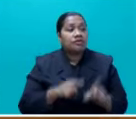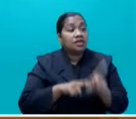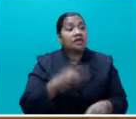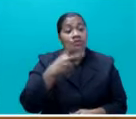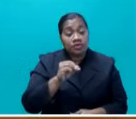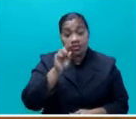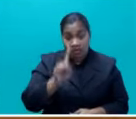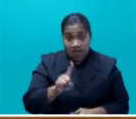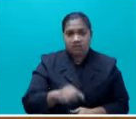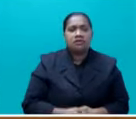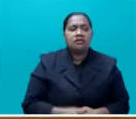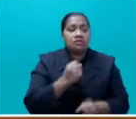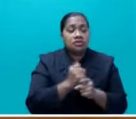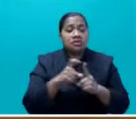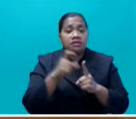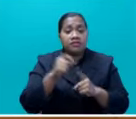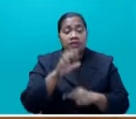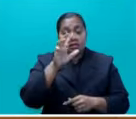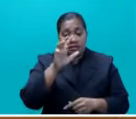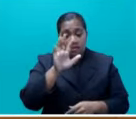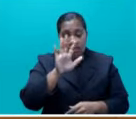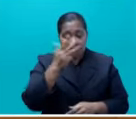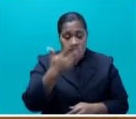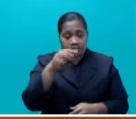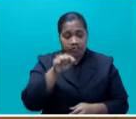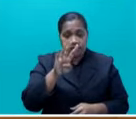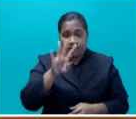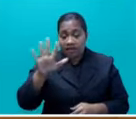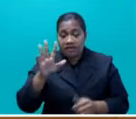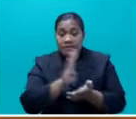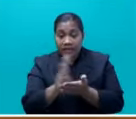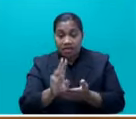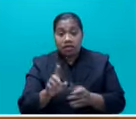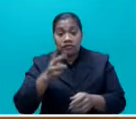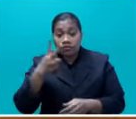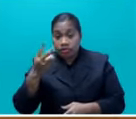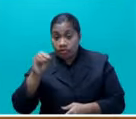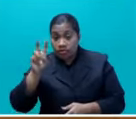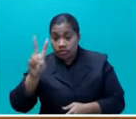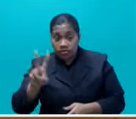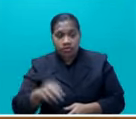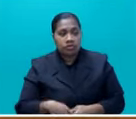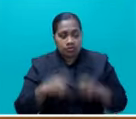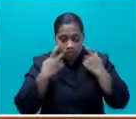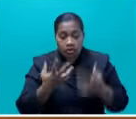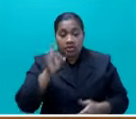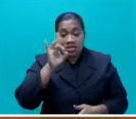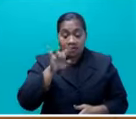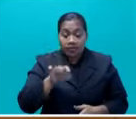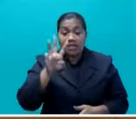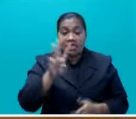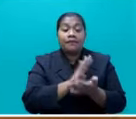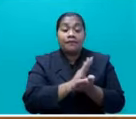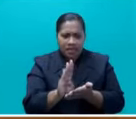the nominal GDP forecast was 9.5 billion, and for the year 2022, it is reflected at 10.3 billion.